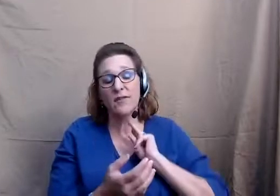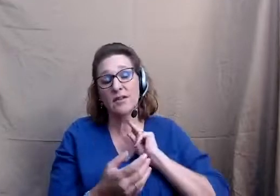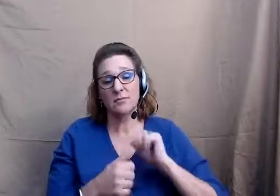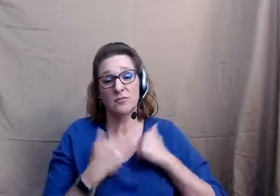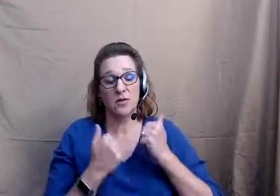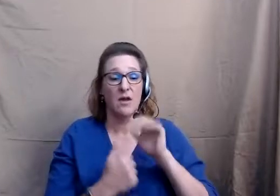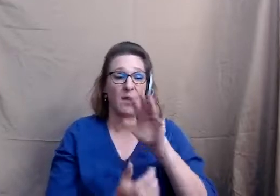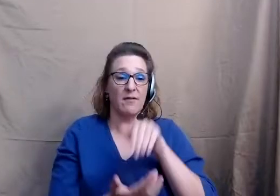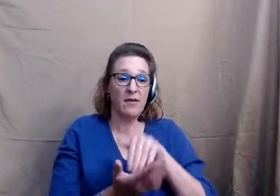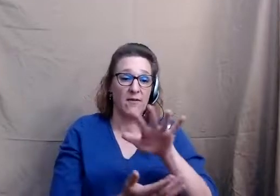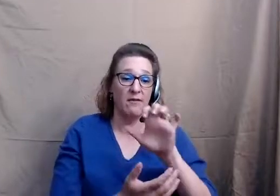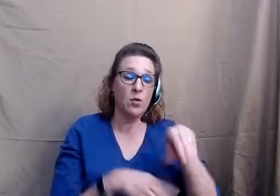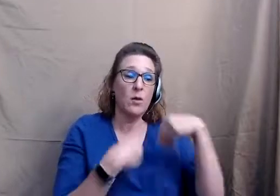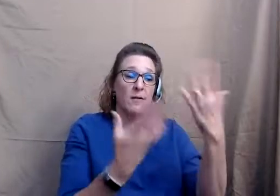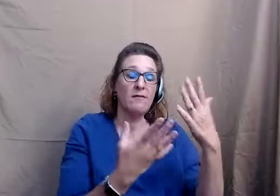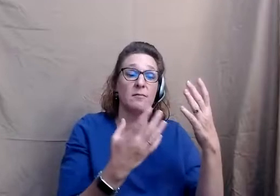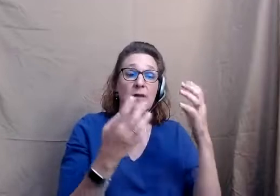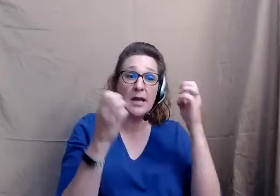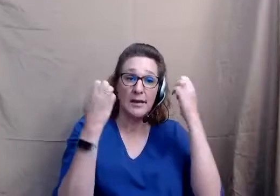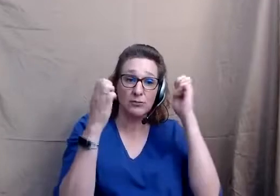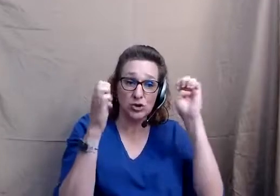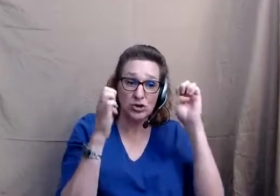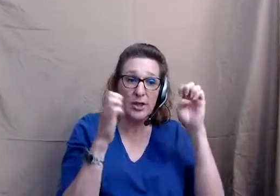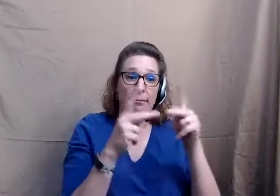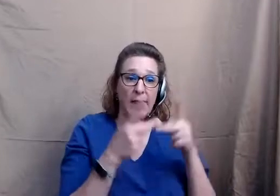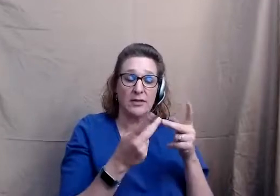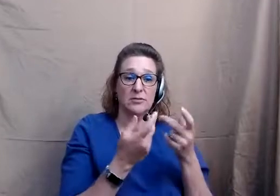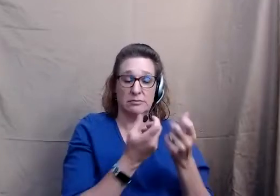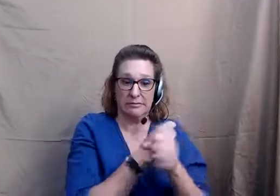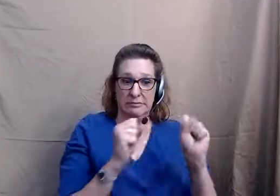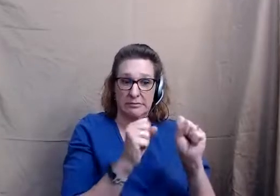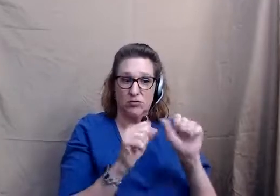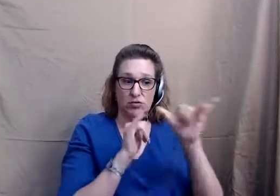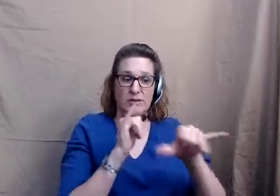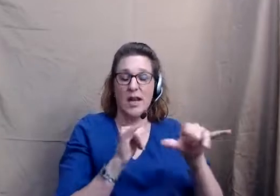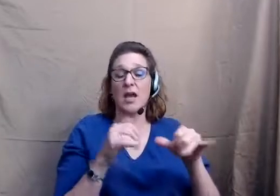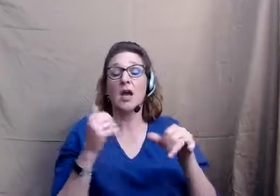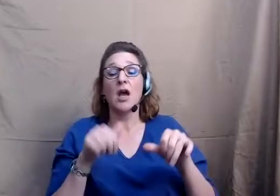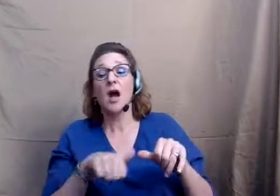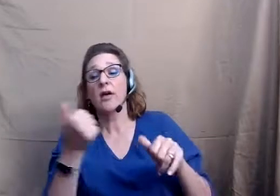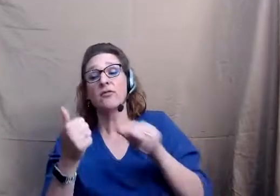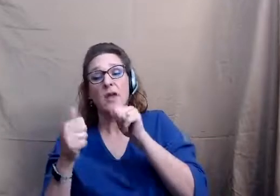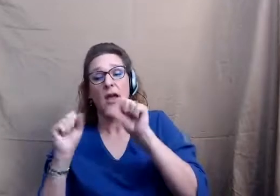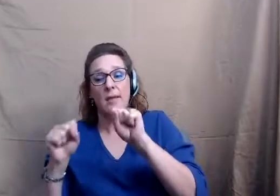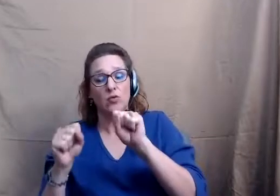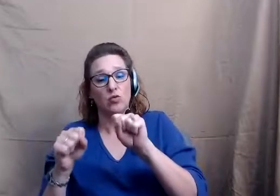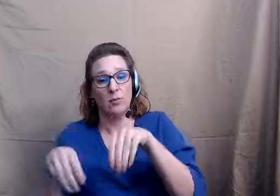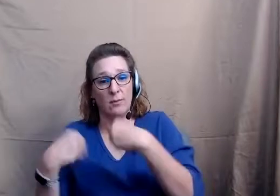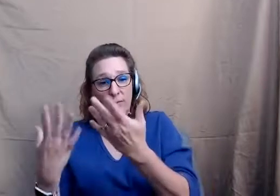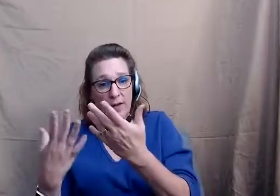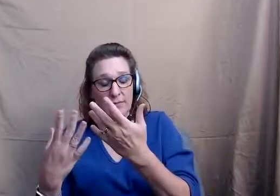5,500 of those were provided with emergency shelter, and we know that others were not able to be accommodated in shelter due to them being